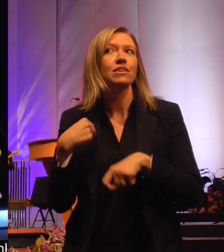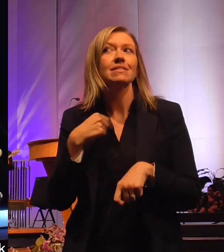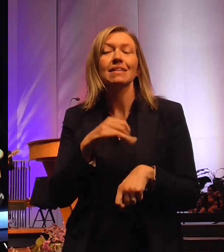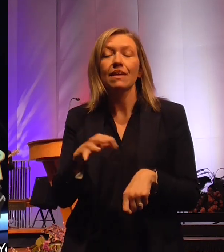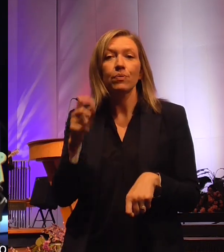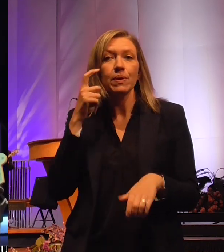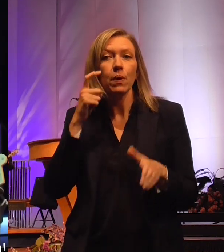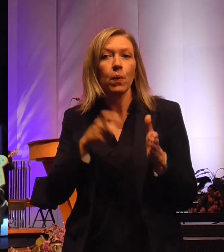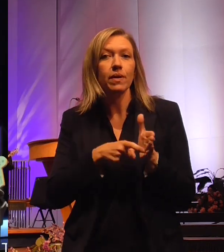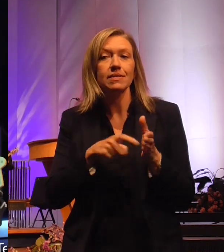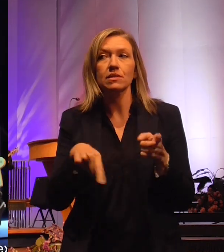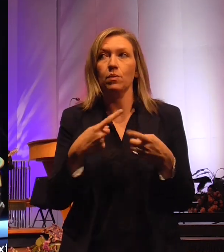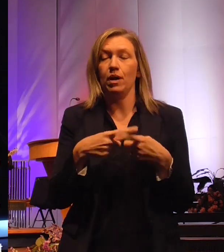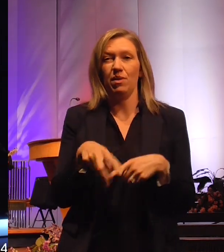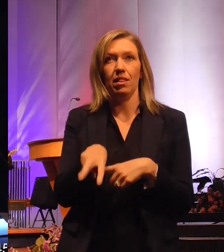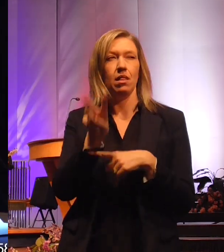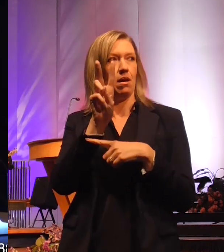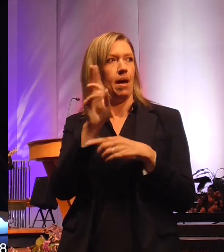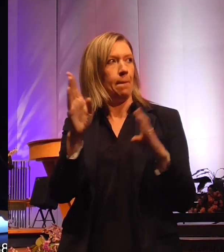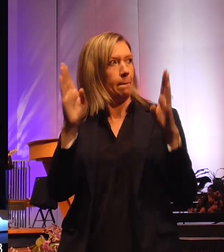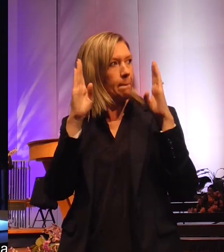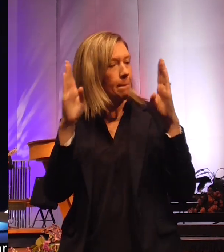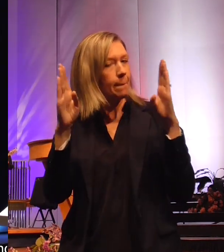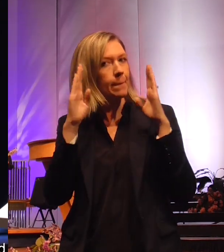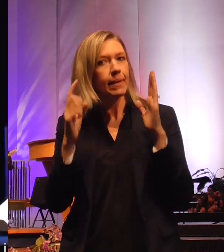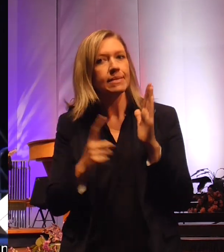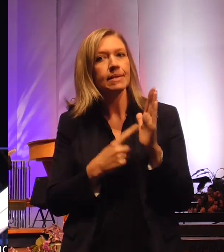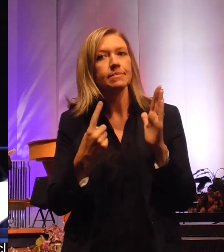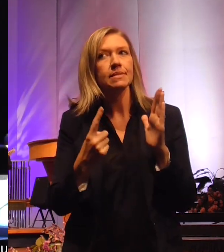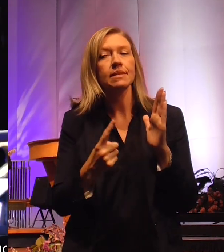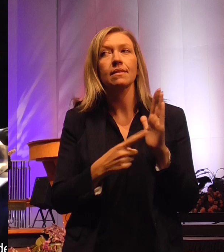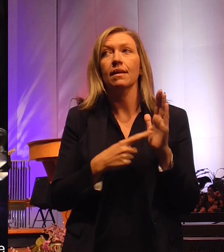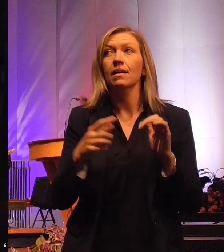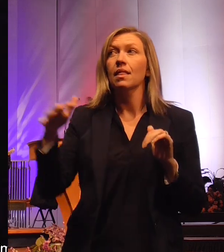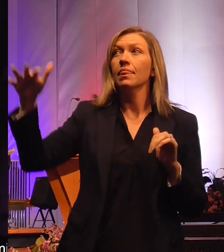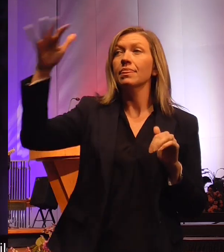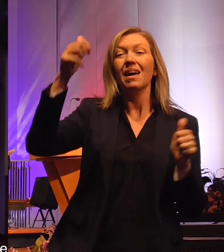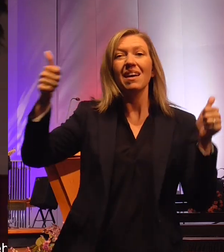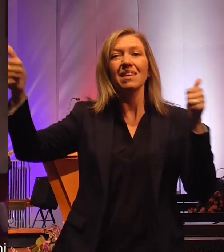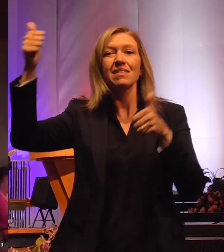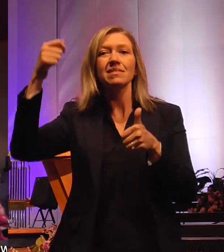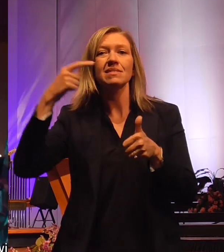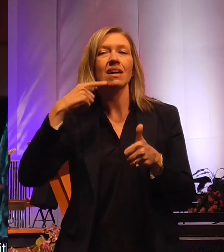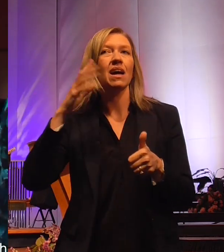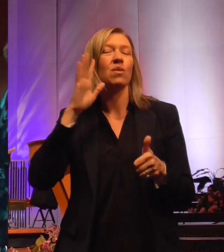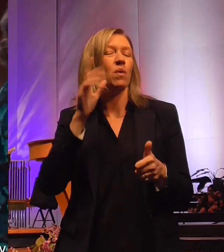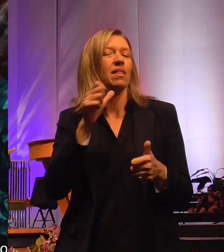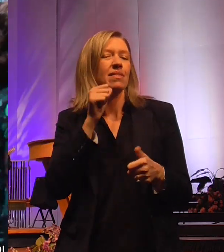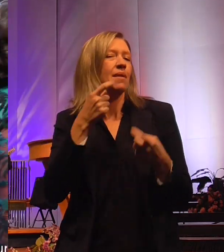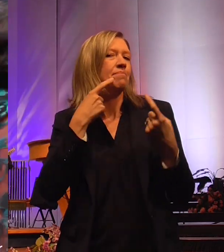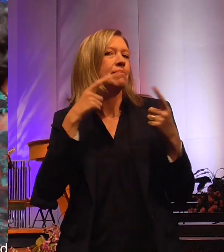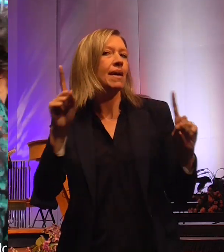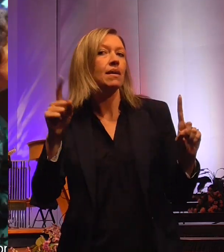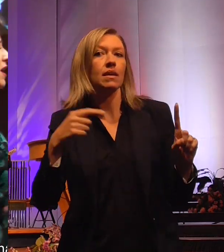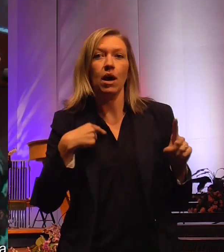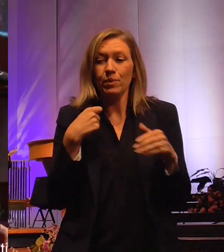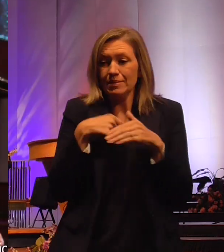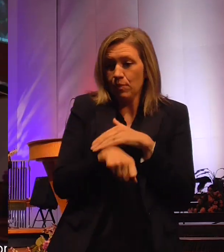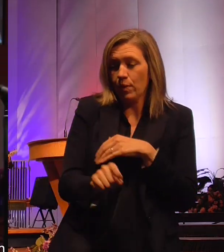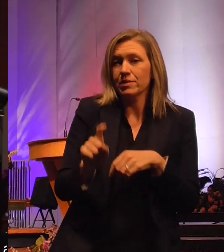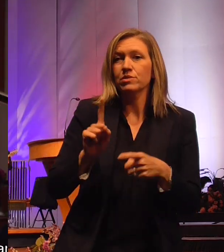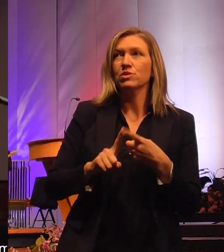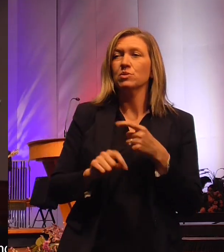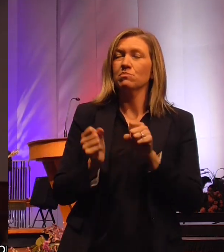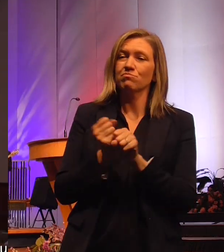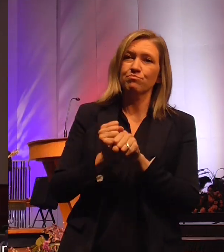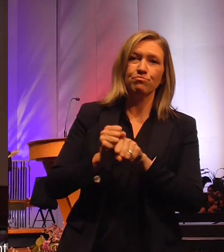we notice when we look up sometimes. They said I would never make it, but I was built to